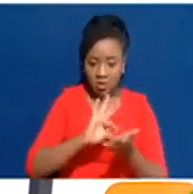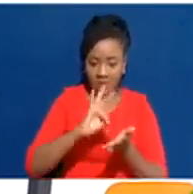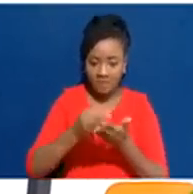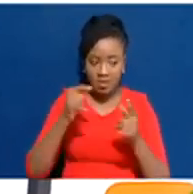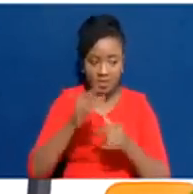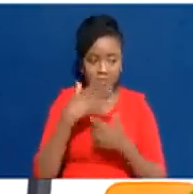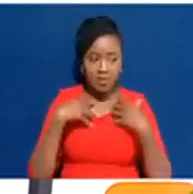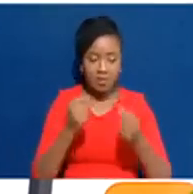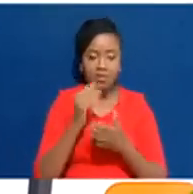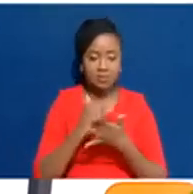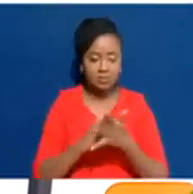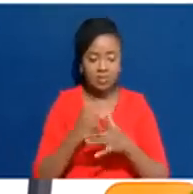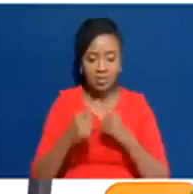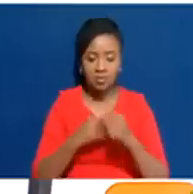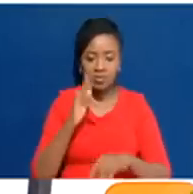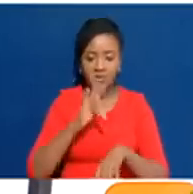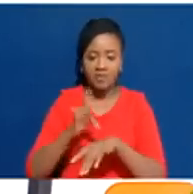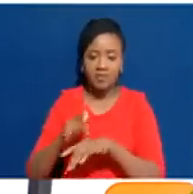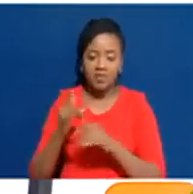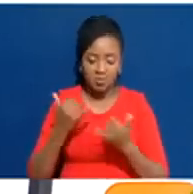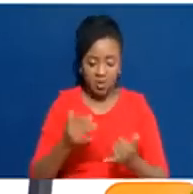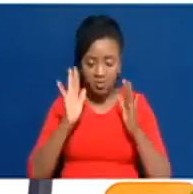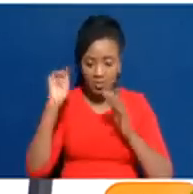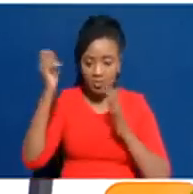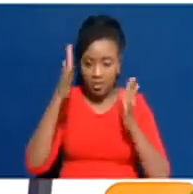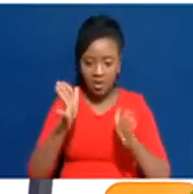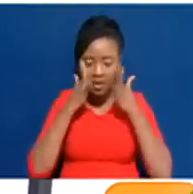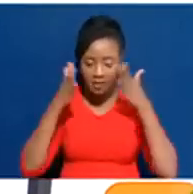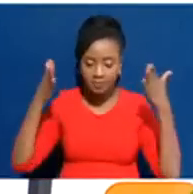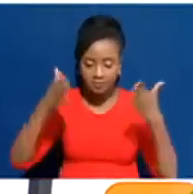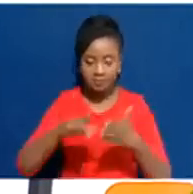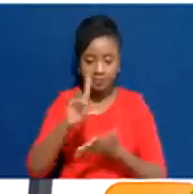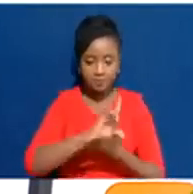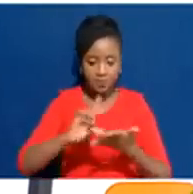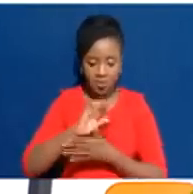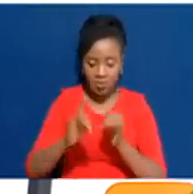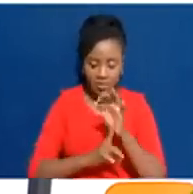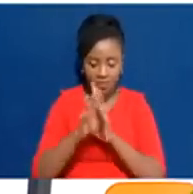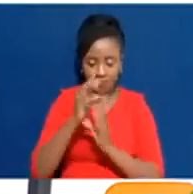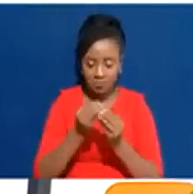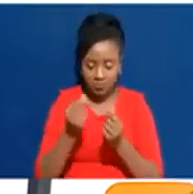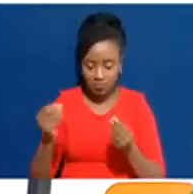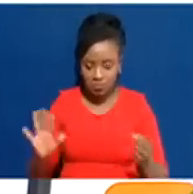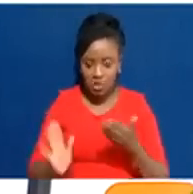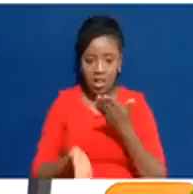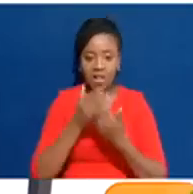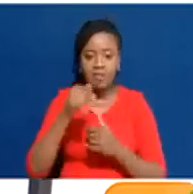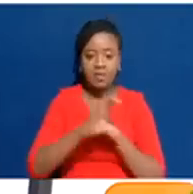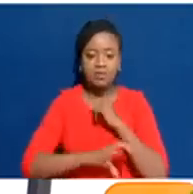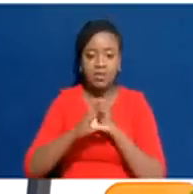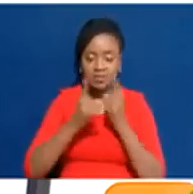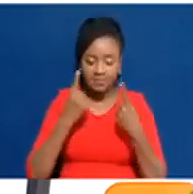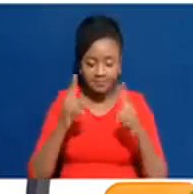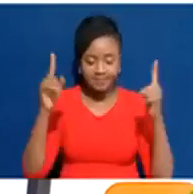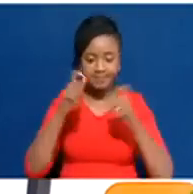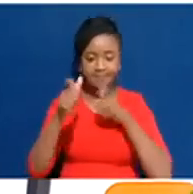is looking inwards to develop homegrown solutions that are aimed at disease prevention to enable the country effectively